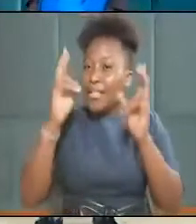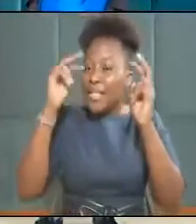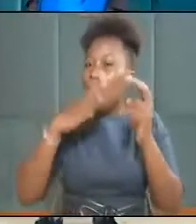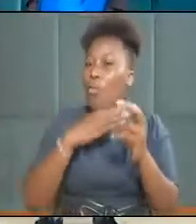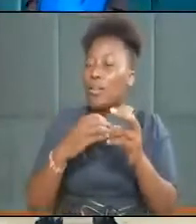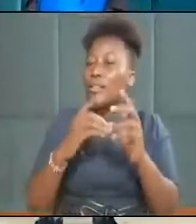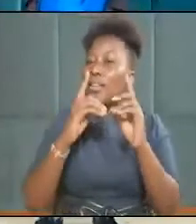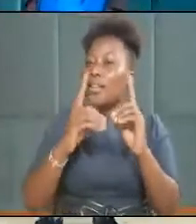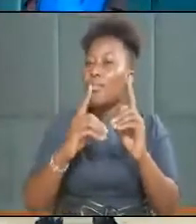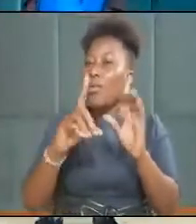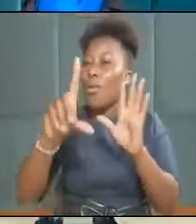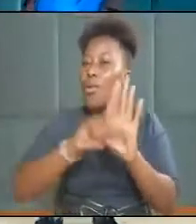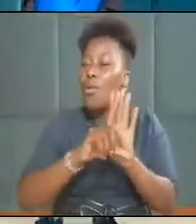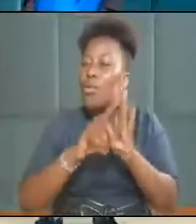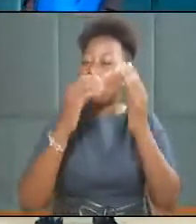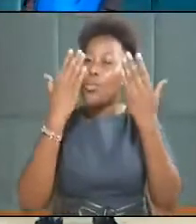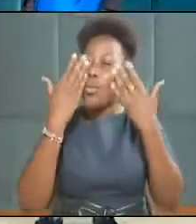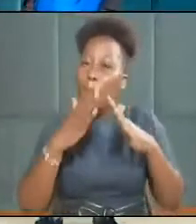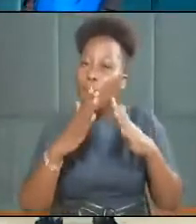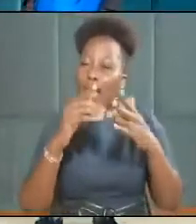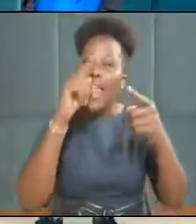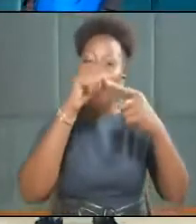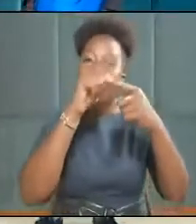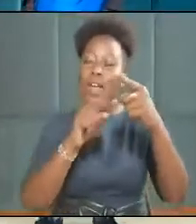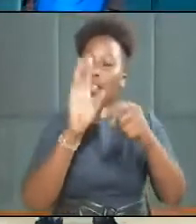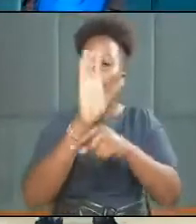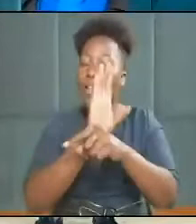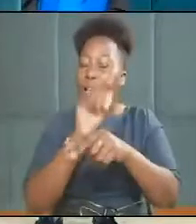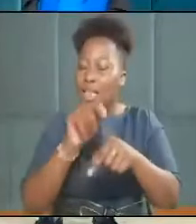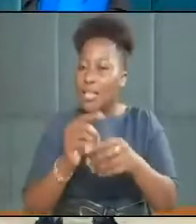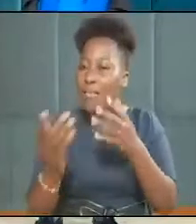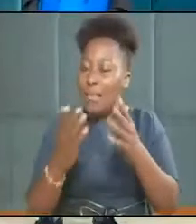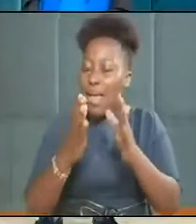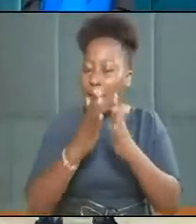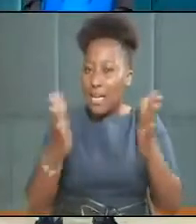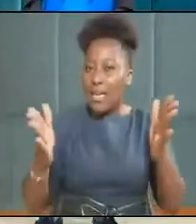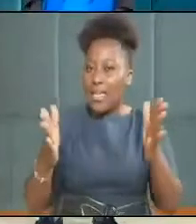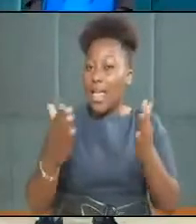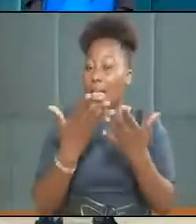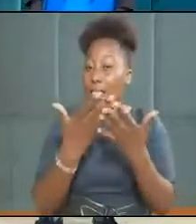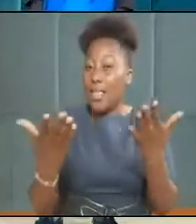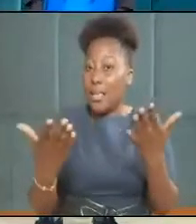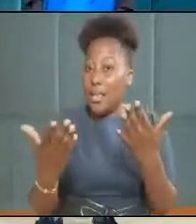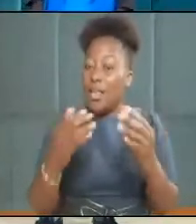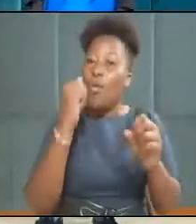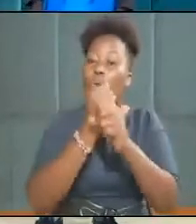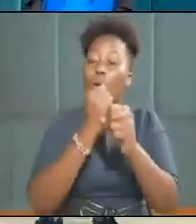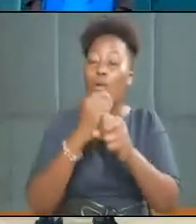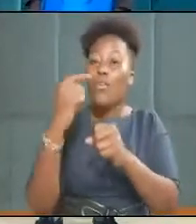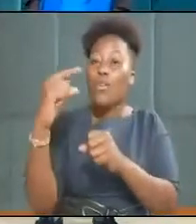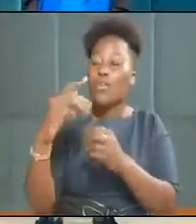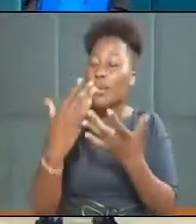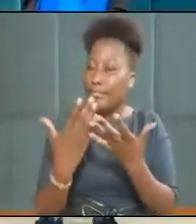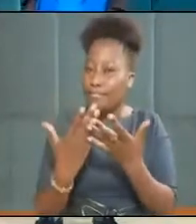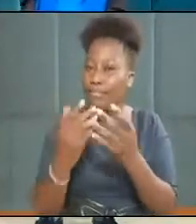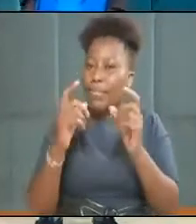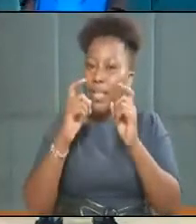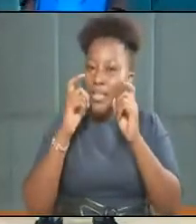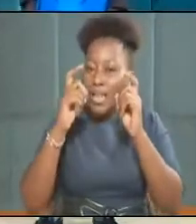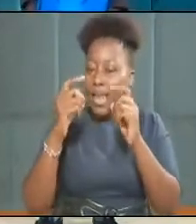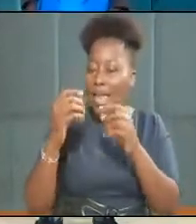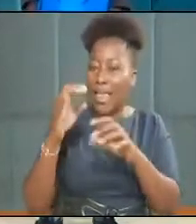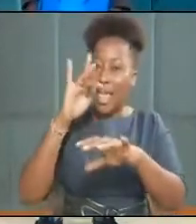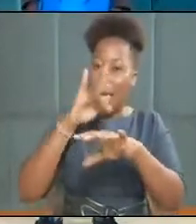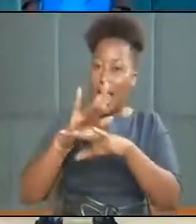wanted doctrinal war to completely divide the church. This may be the greatest threat to the work of the gospel, yet seen in the early